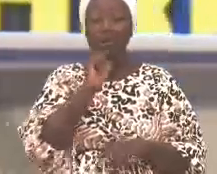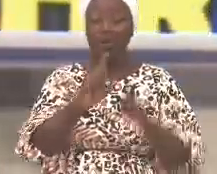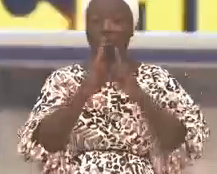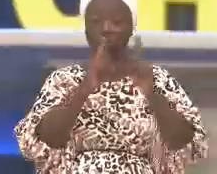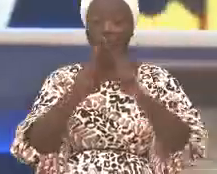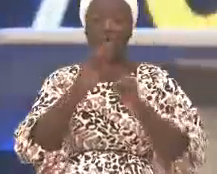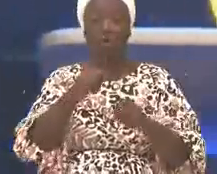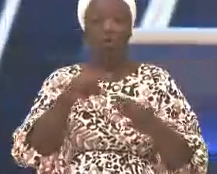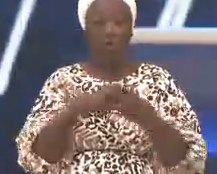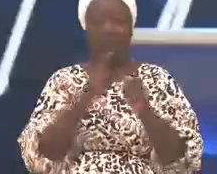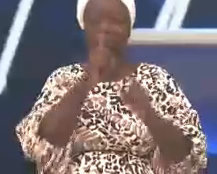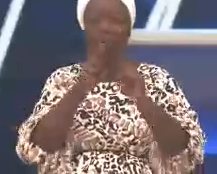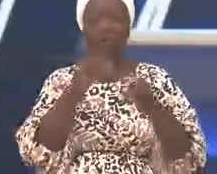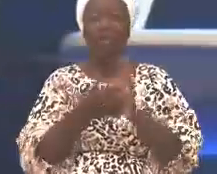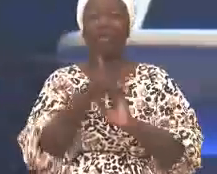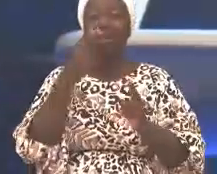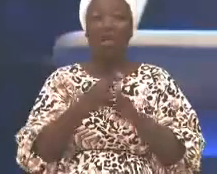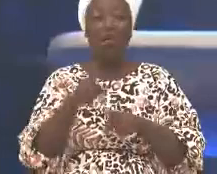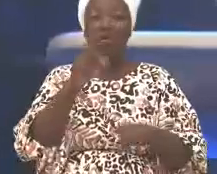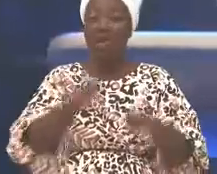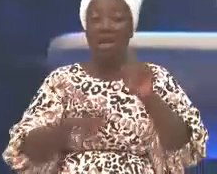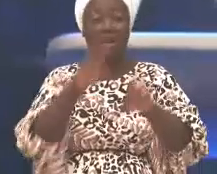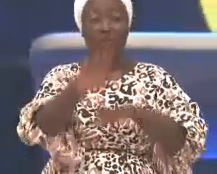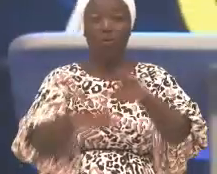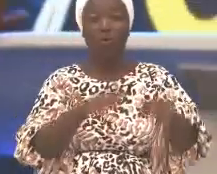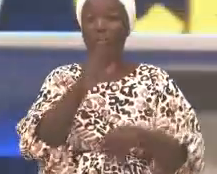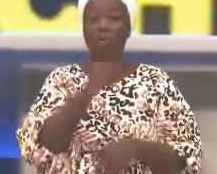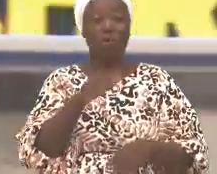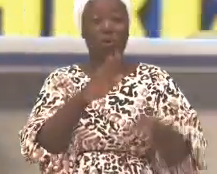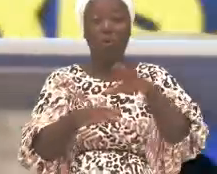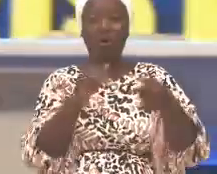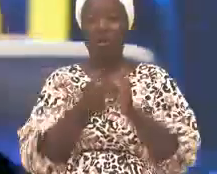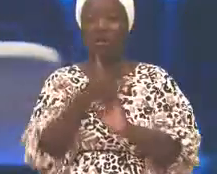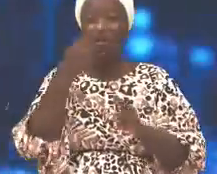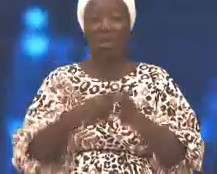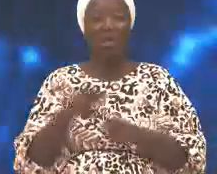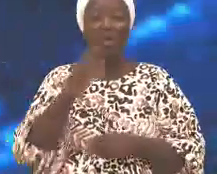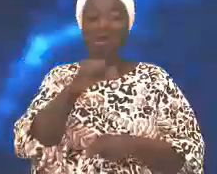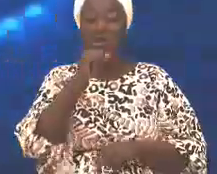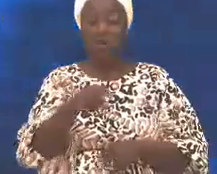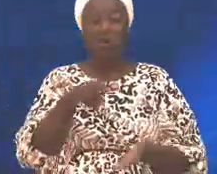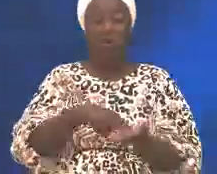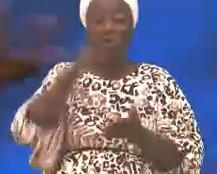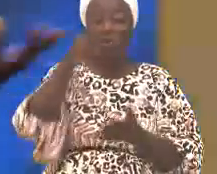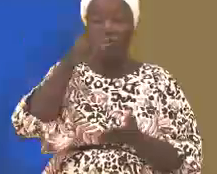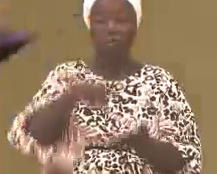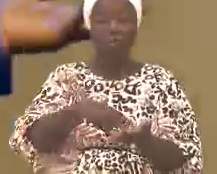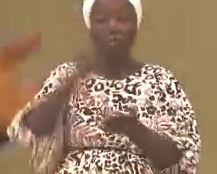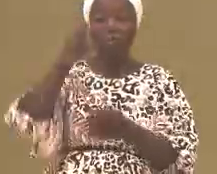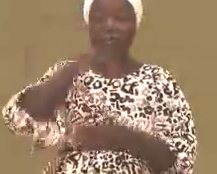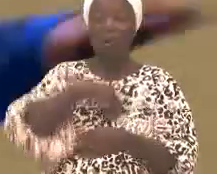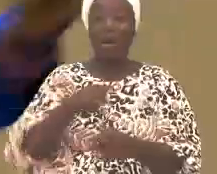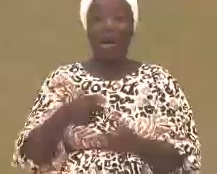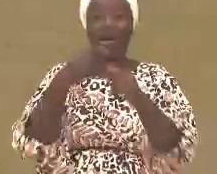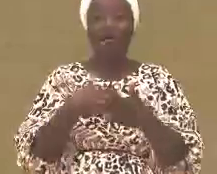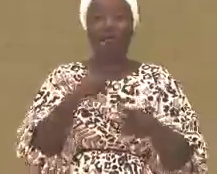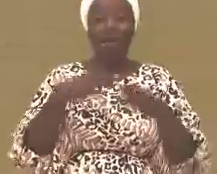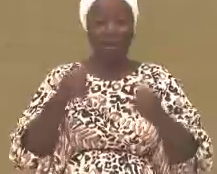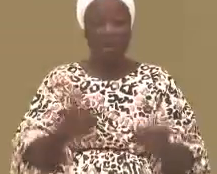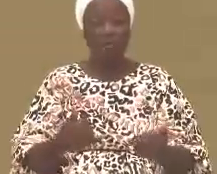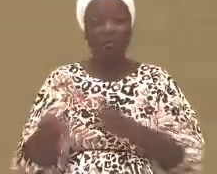talk. If you could not walk, you will walk. If you could not leap and jump and run, you will leap and jump and